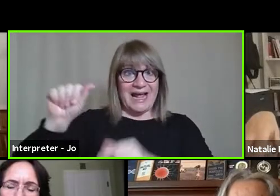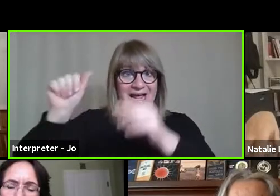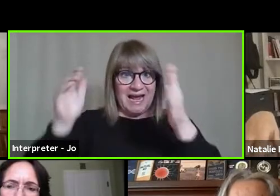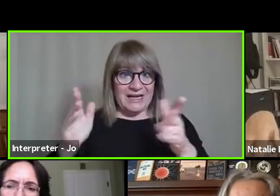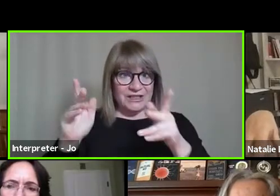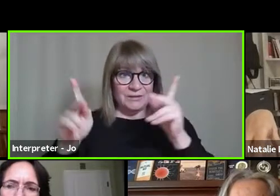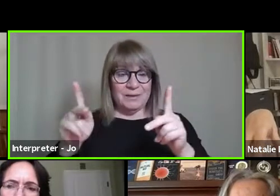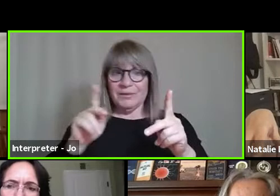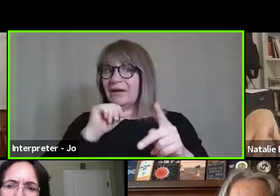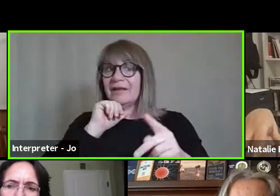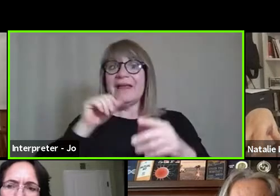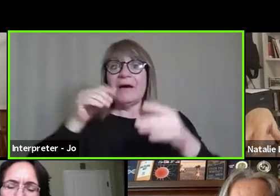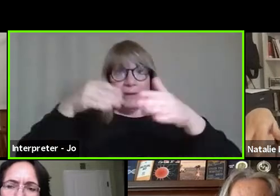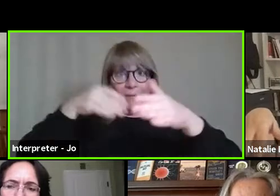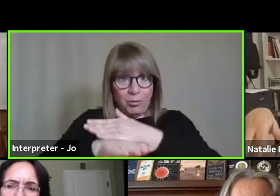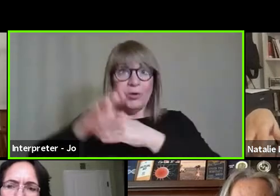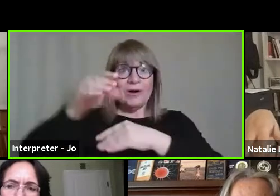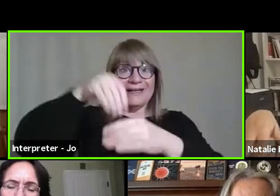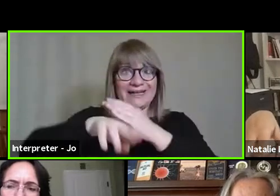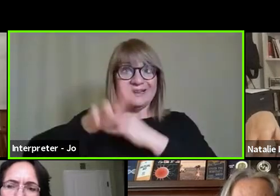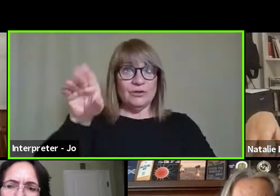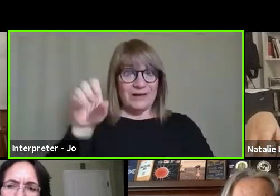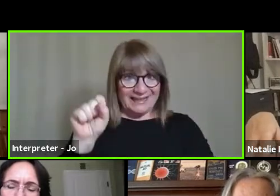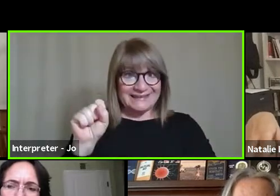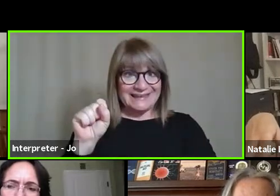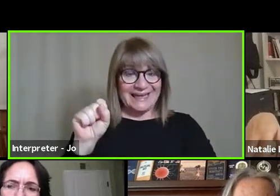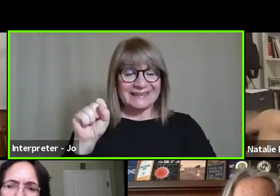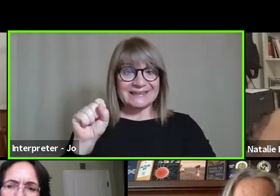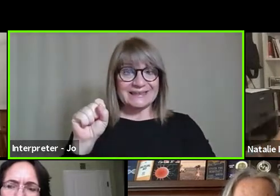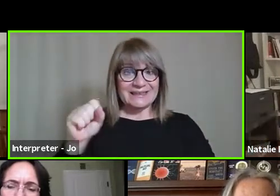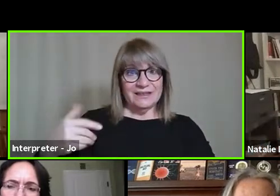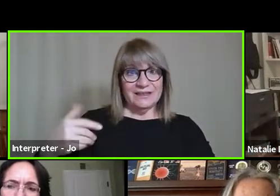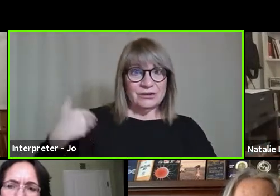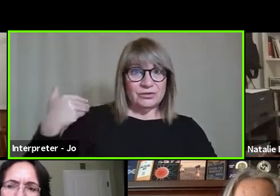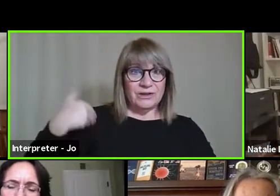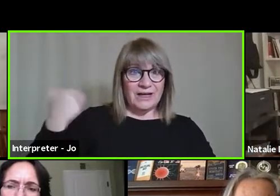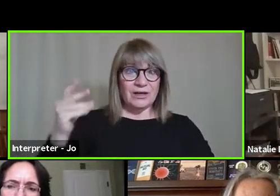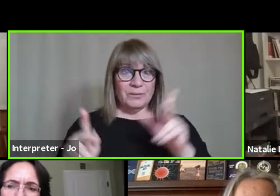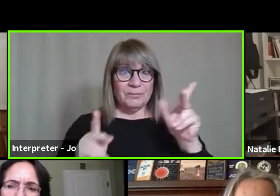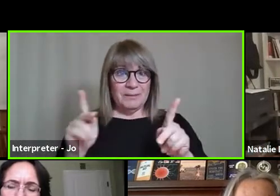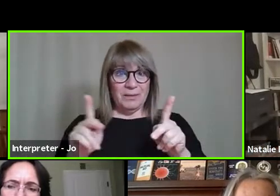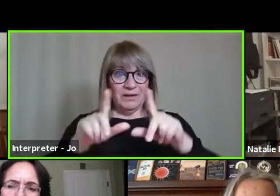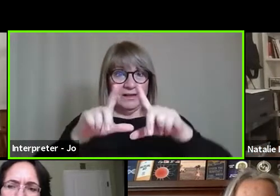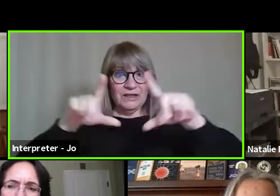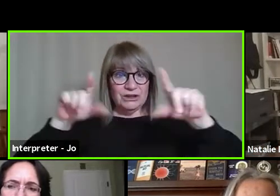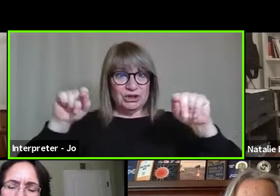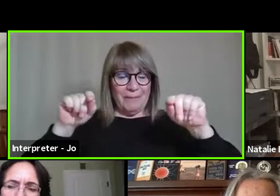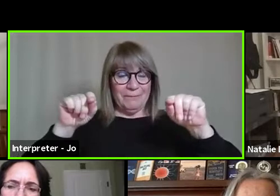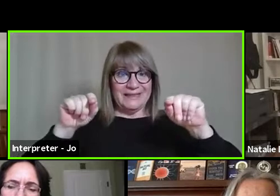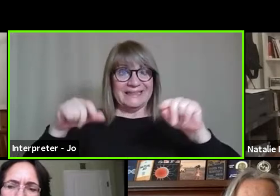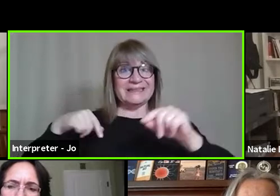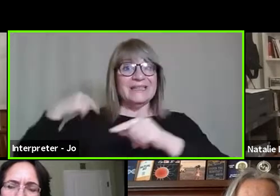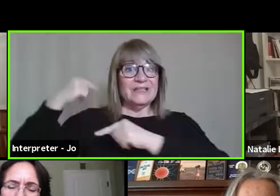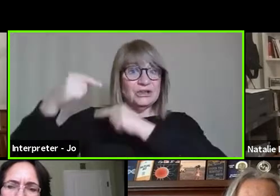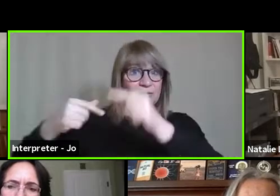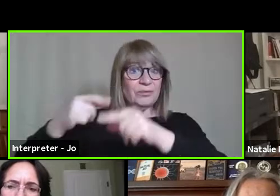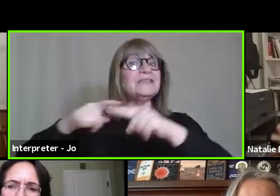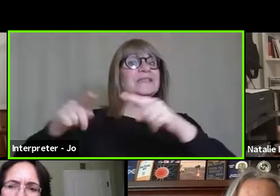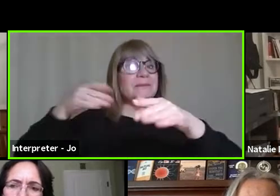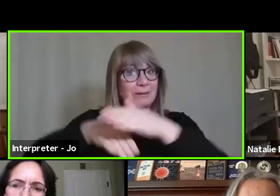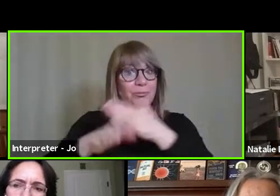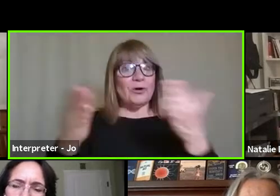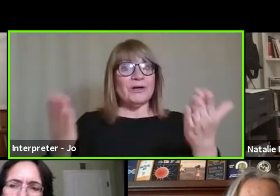outside of the us and so younger um folks who were in these institutions for the